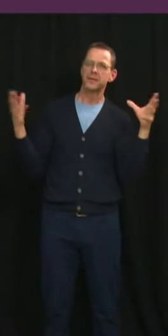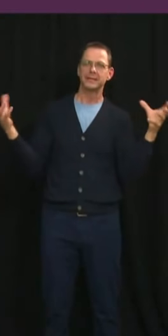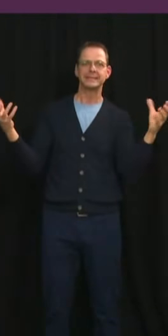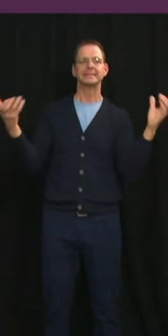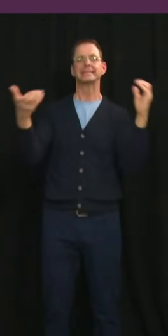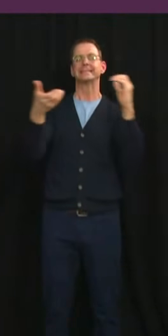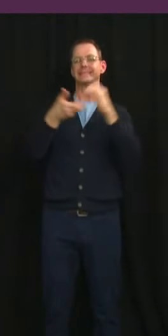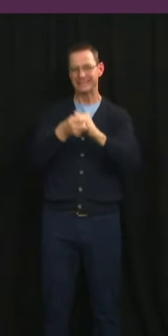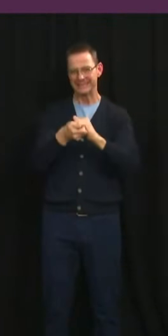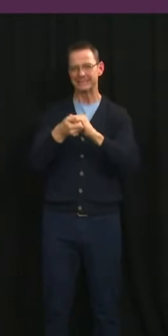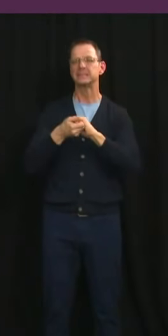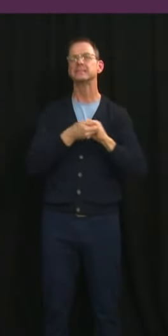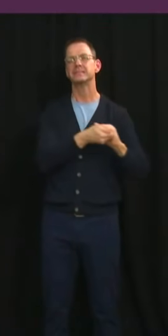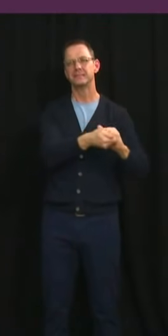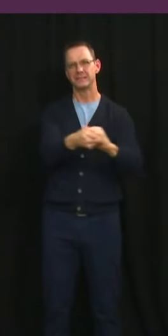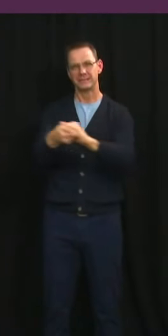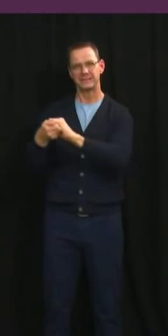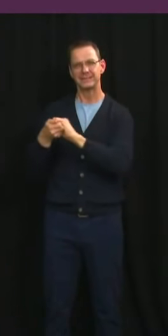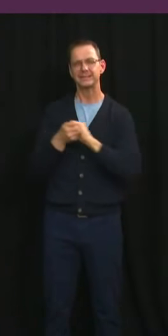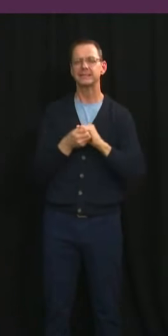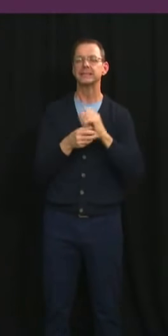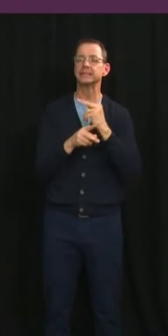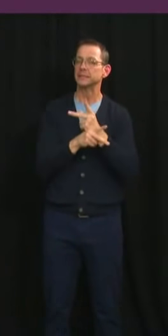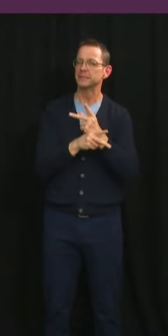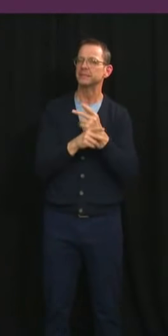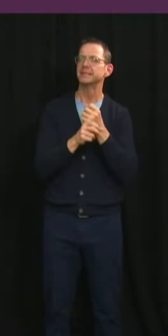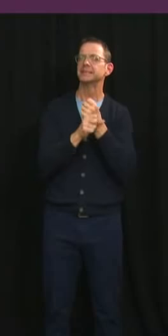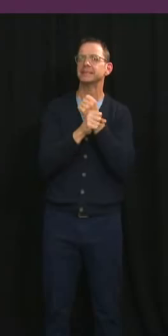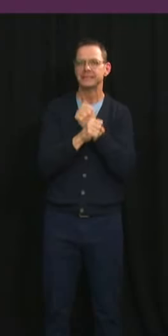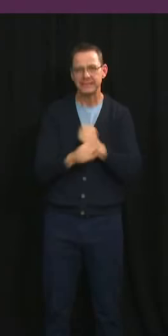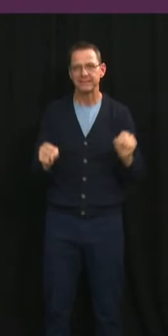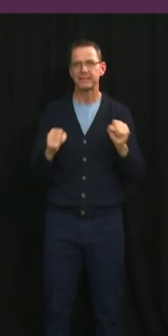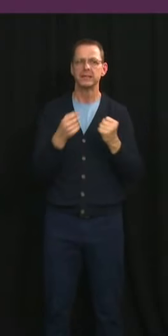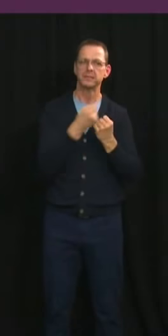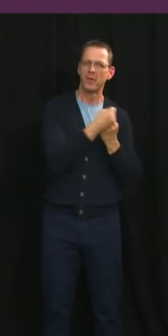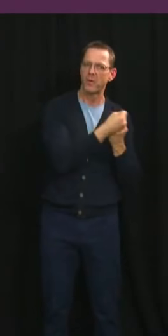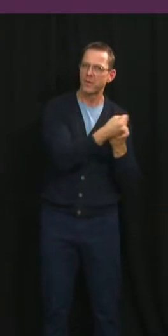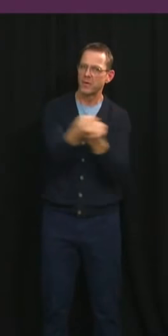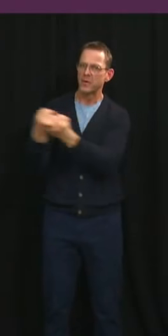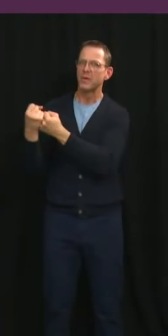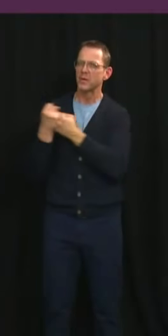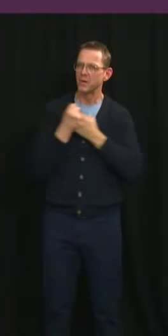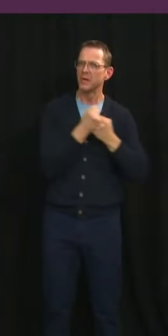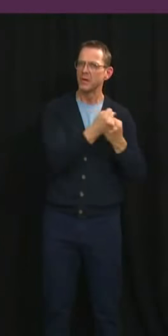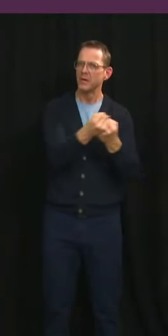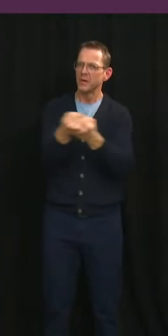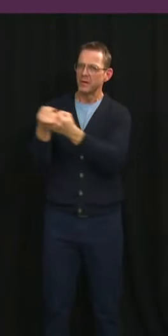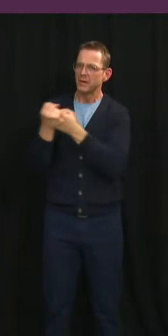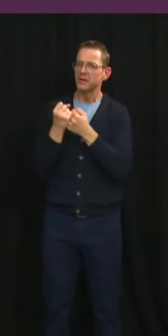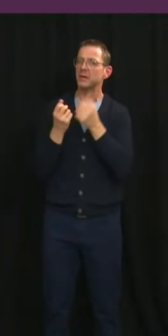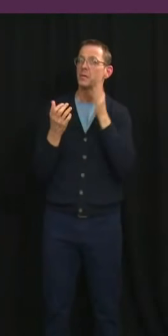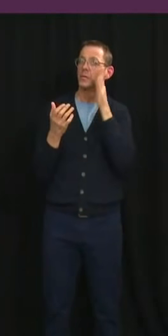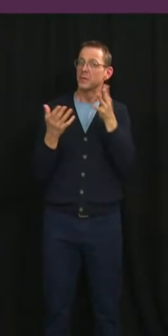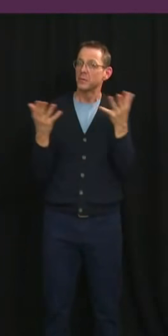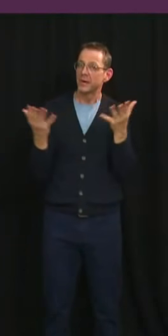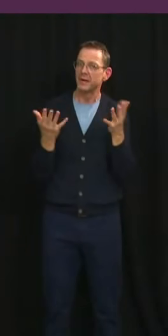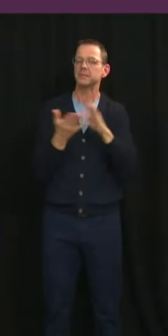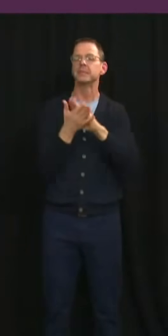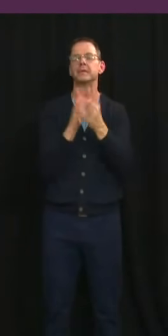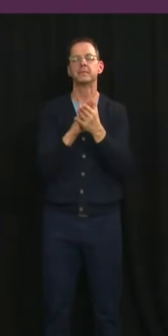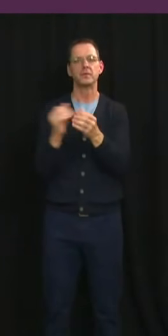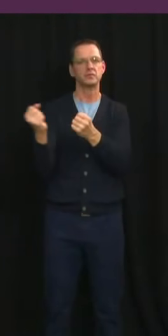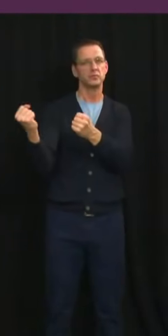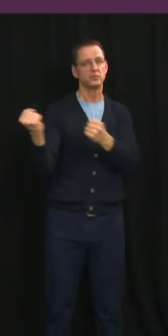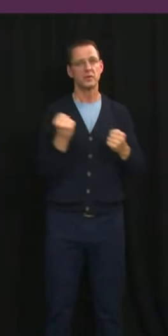other safe, to emerge from this stronger than ever. I know that we can do it. Thank you, and with that, I'll turn it